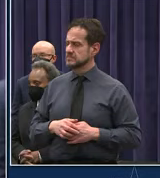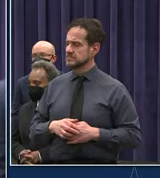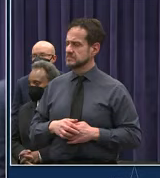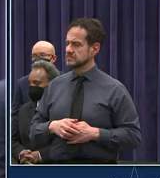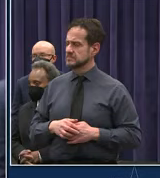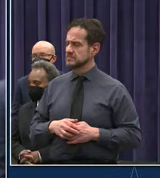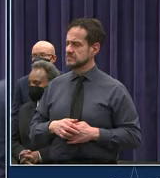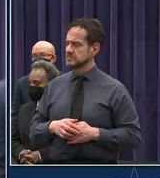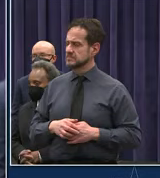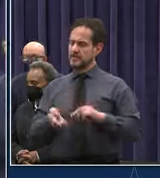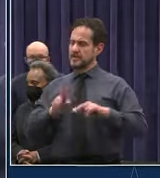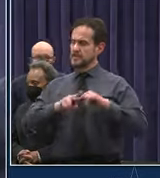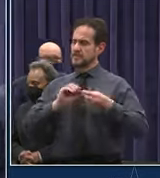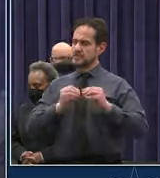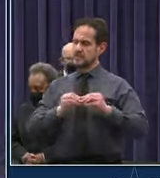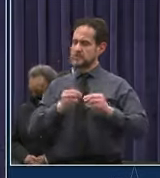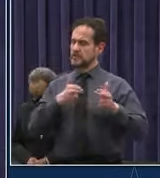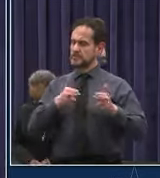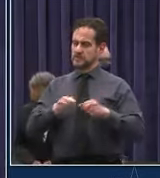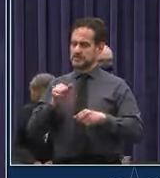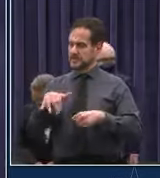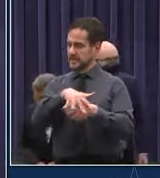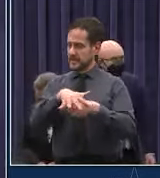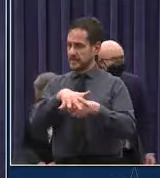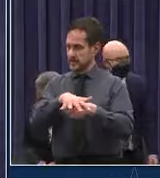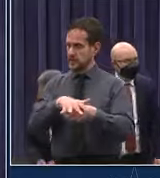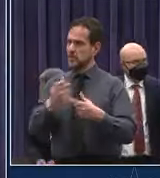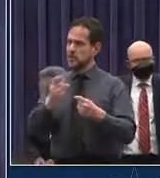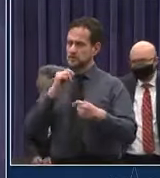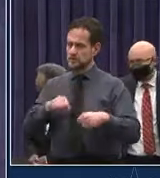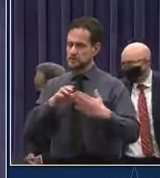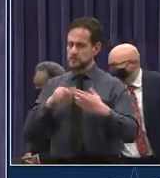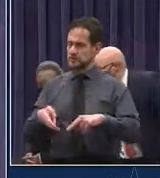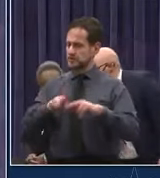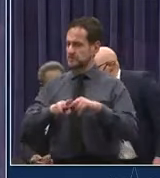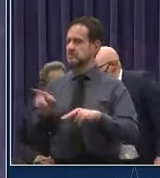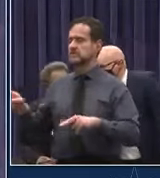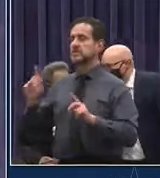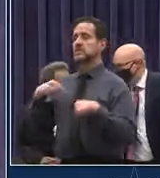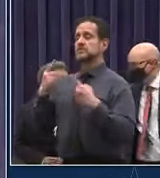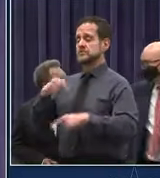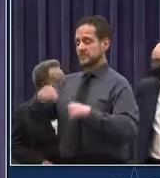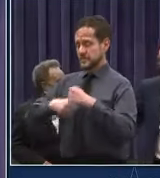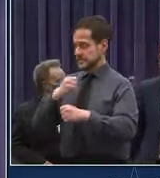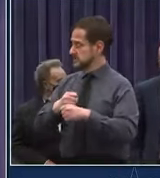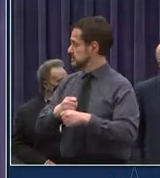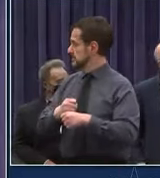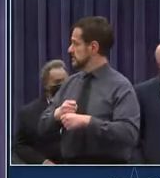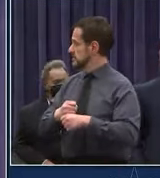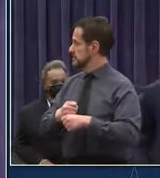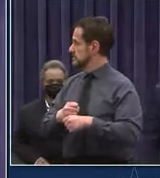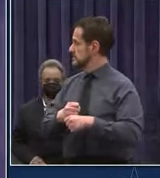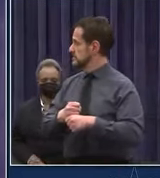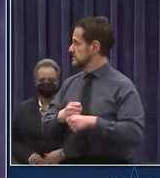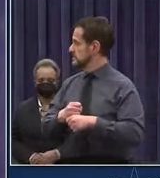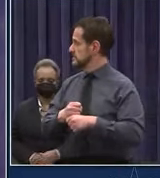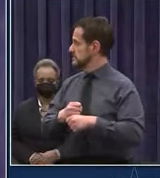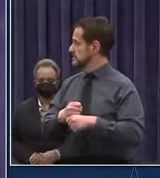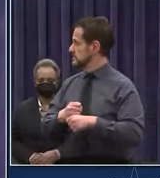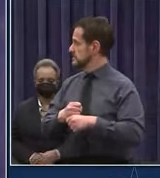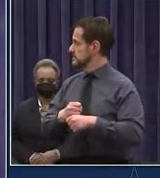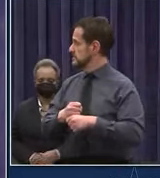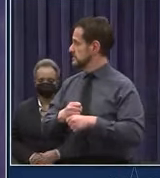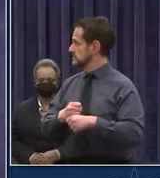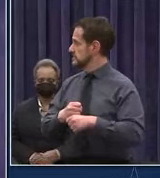Thanks, Superintendent. Stephanie from the Tribune. Hi, my questions are actually very related to what you just answered.